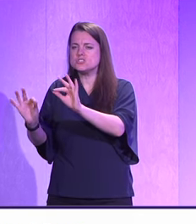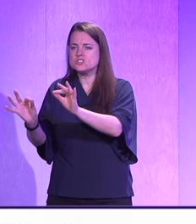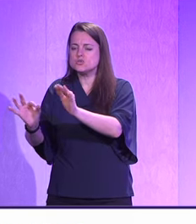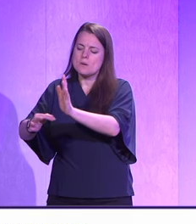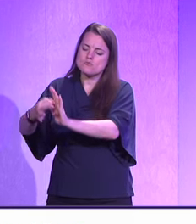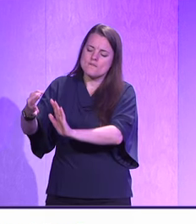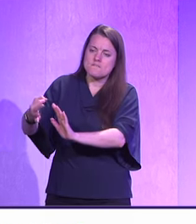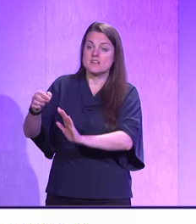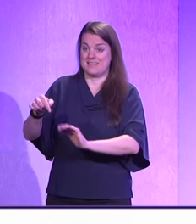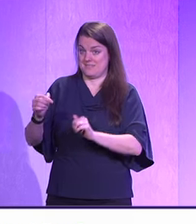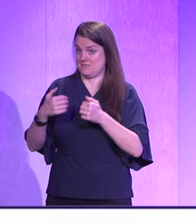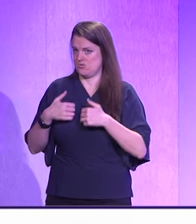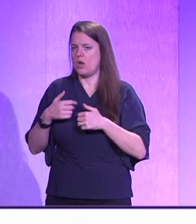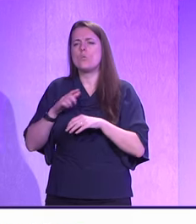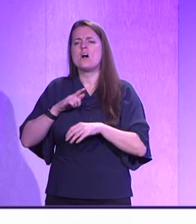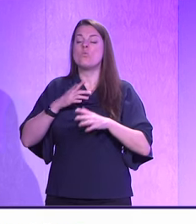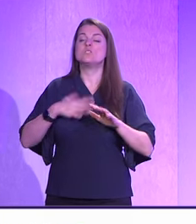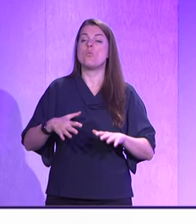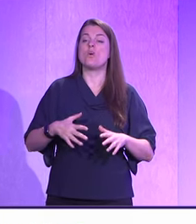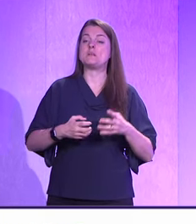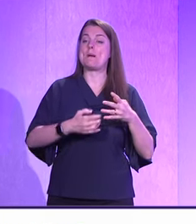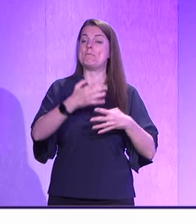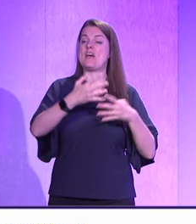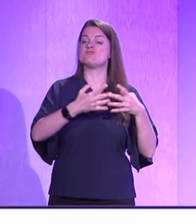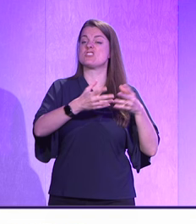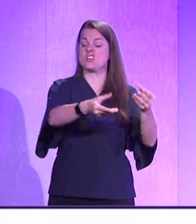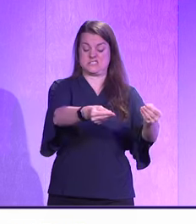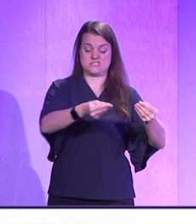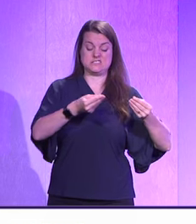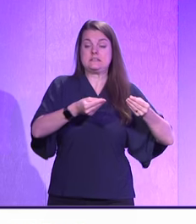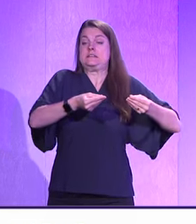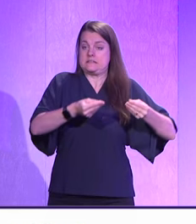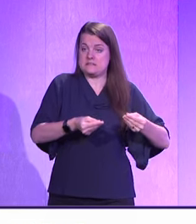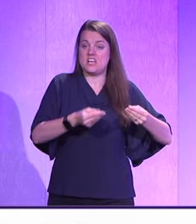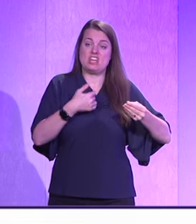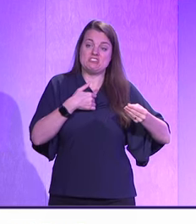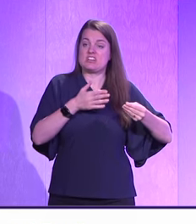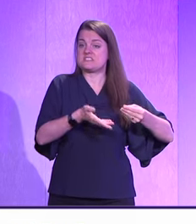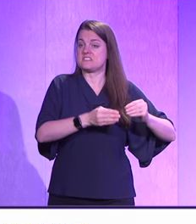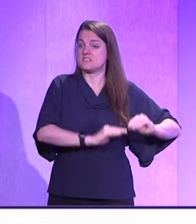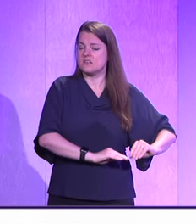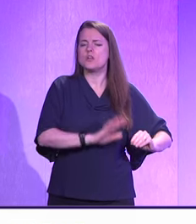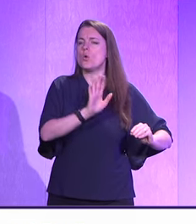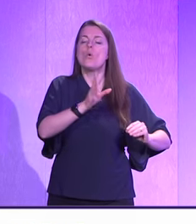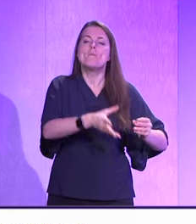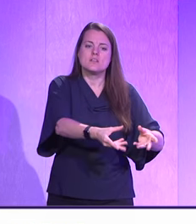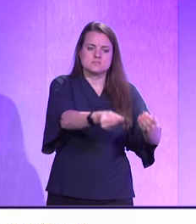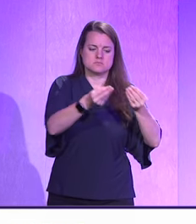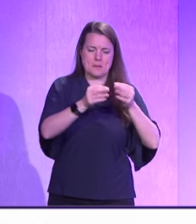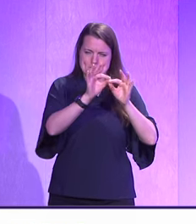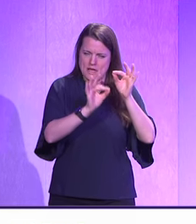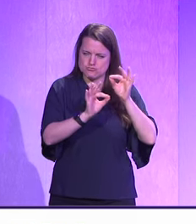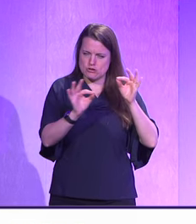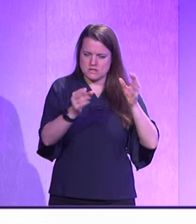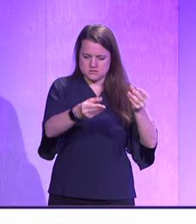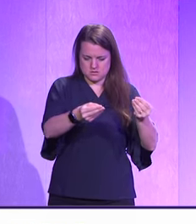really interesting. So we're not just trying to game the metrics, because that's not a very helpful thing to do. If we use these metrics in the context of